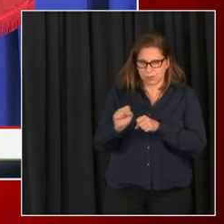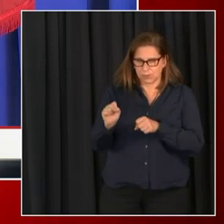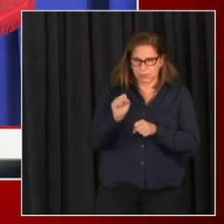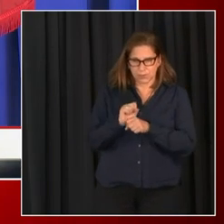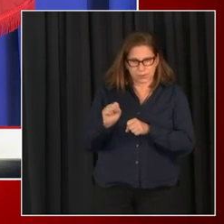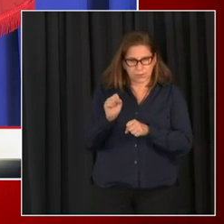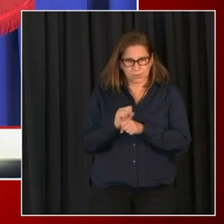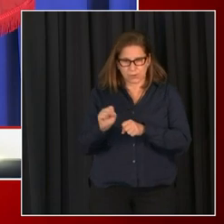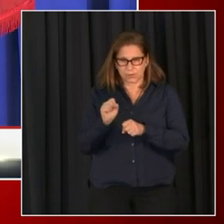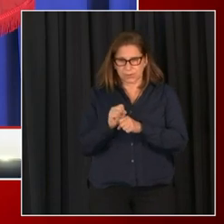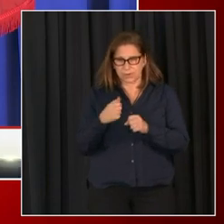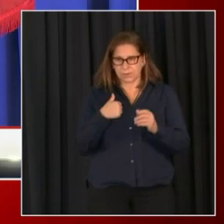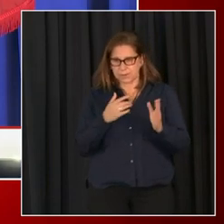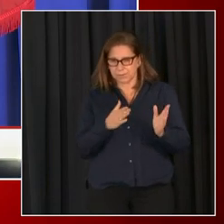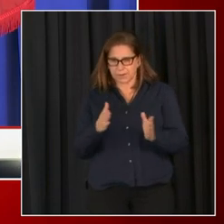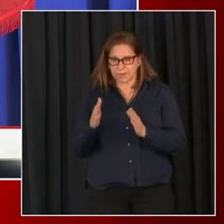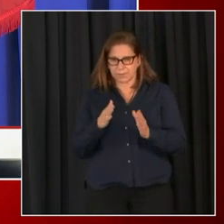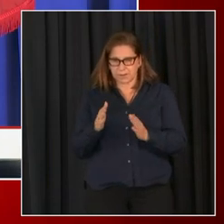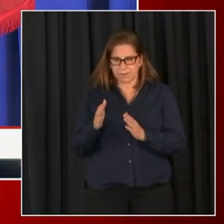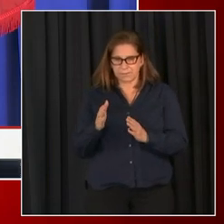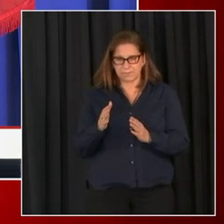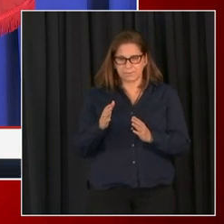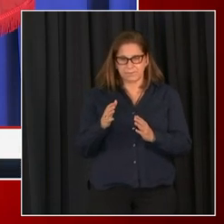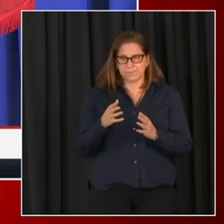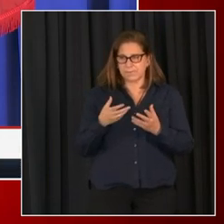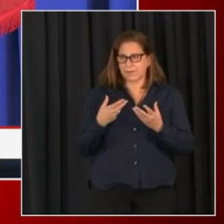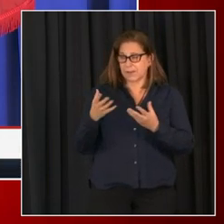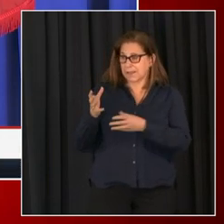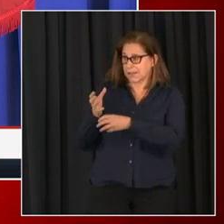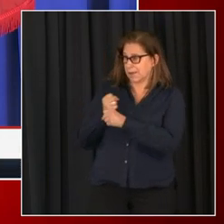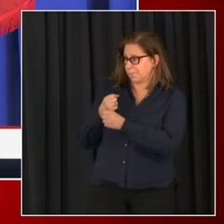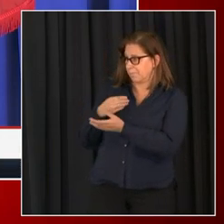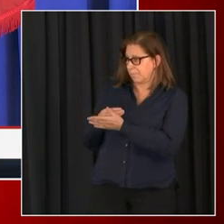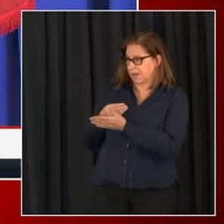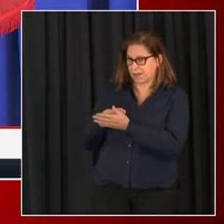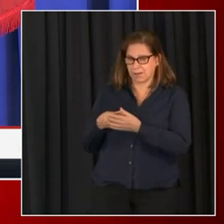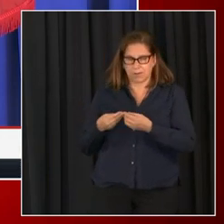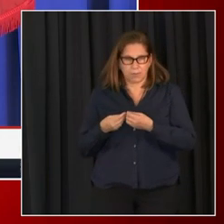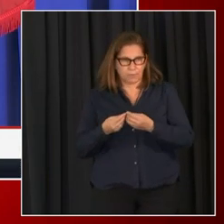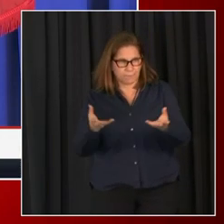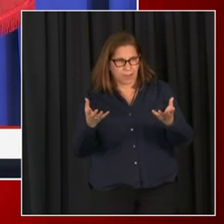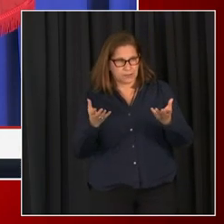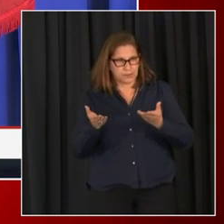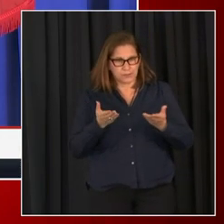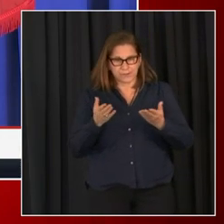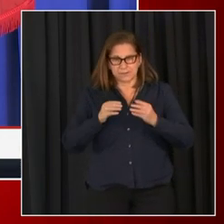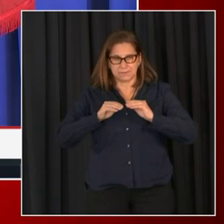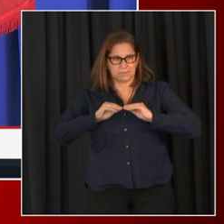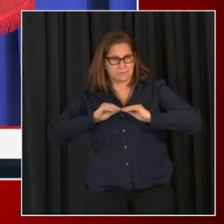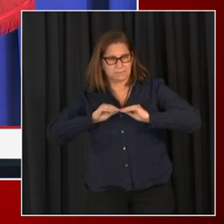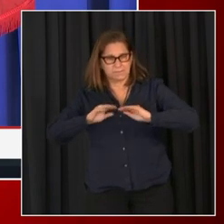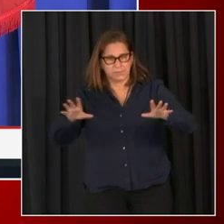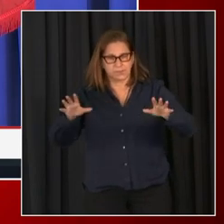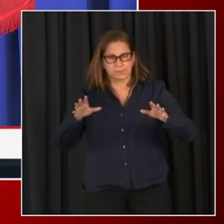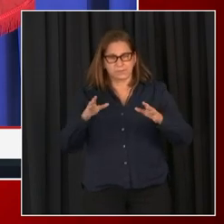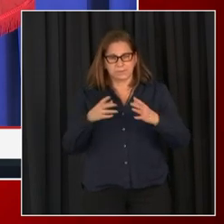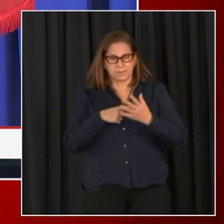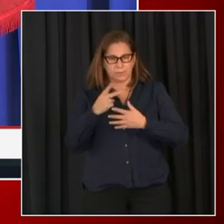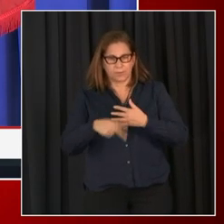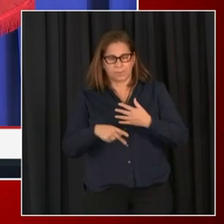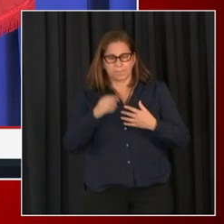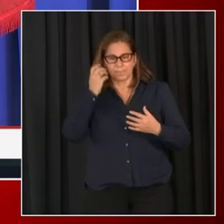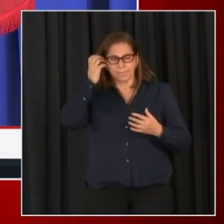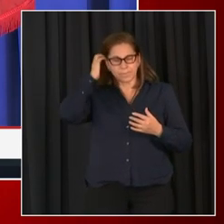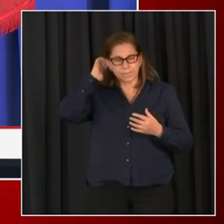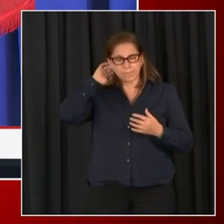get services out quickly in an emergency way, but to do so in a way that was most beneficial to